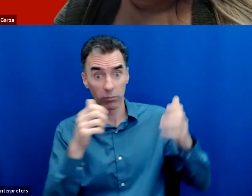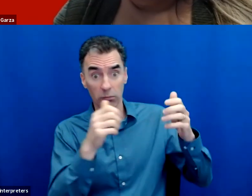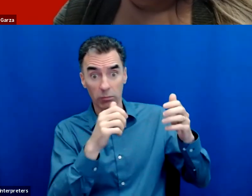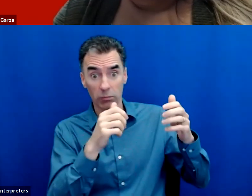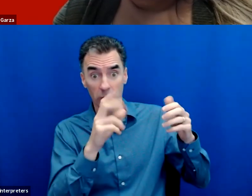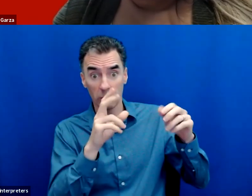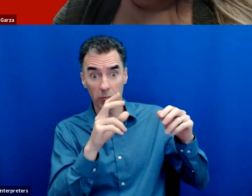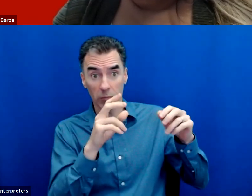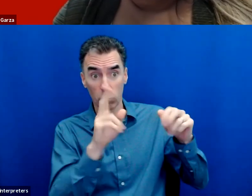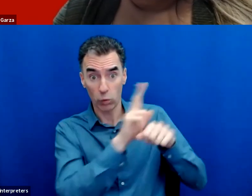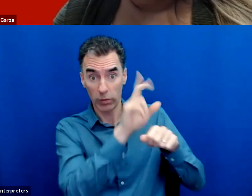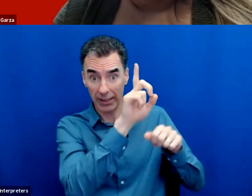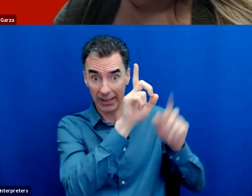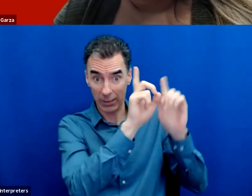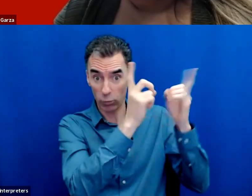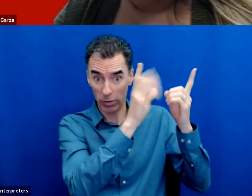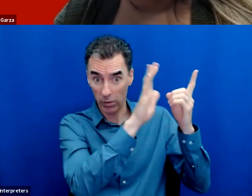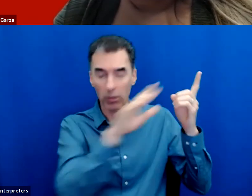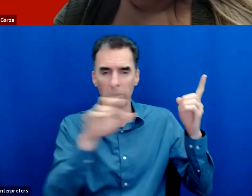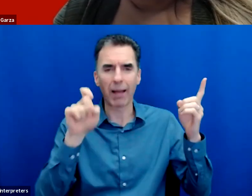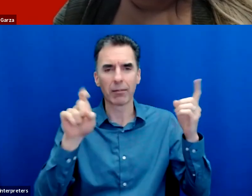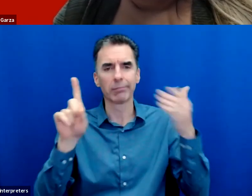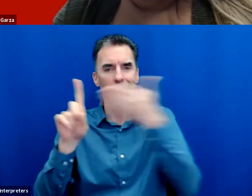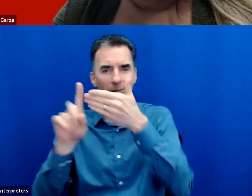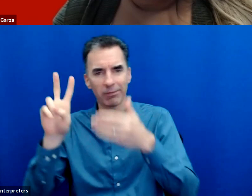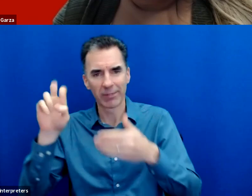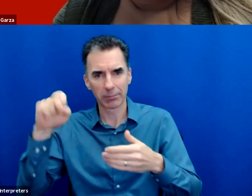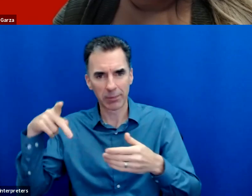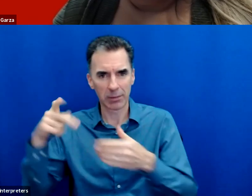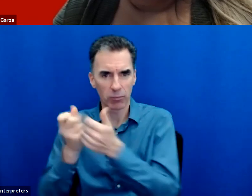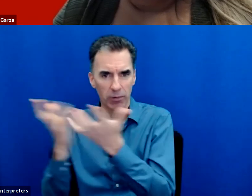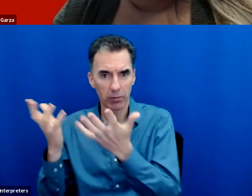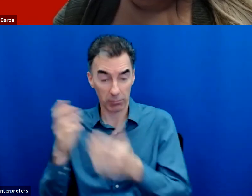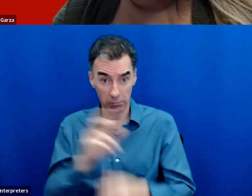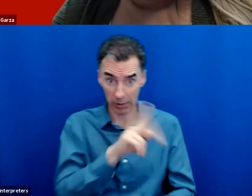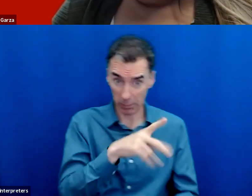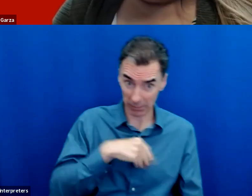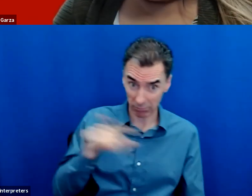a VSP provider. Francis, do you know if Kaiser accepts that?